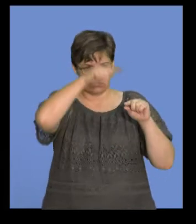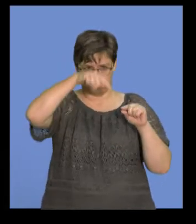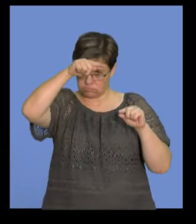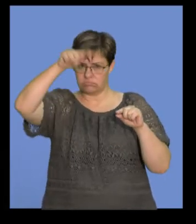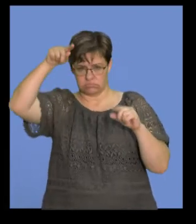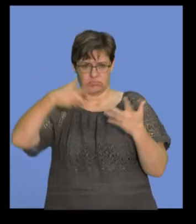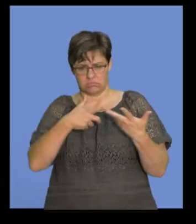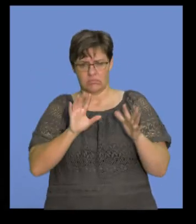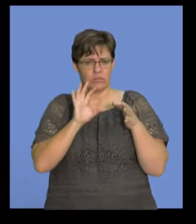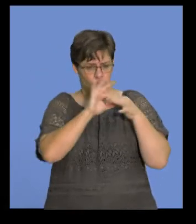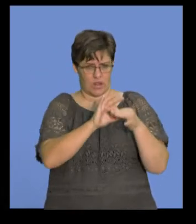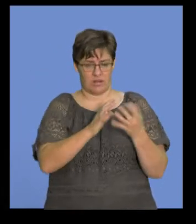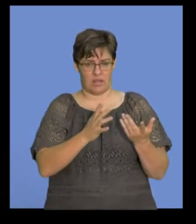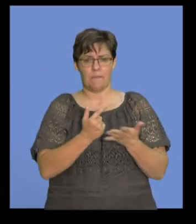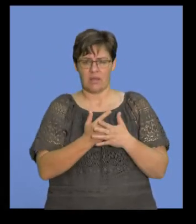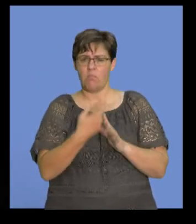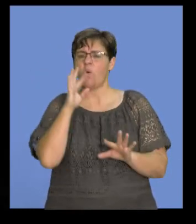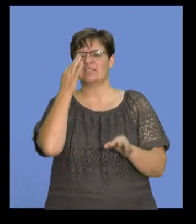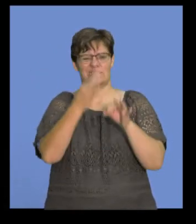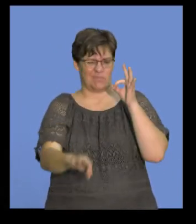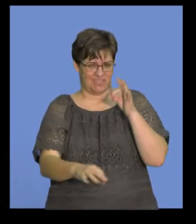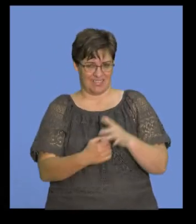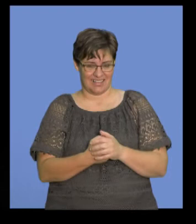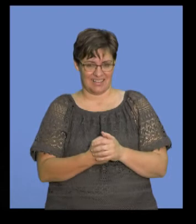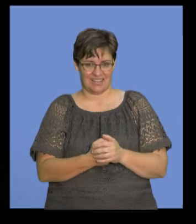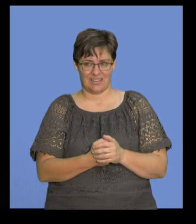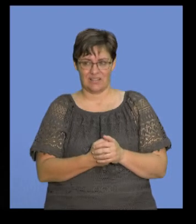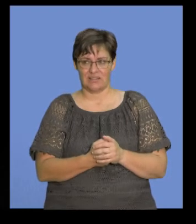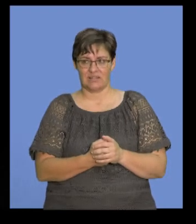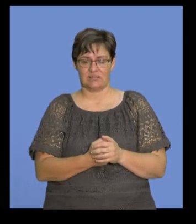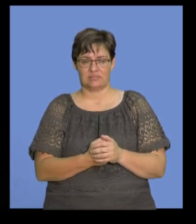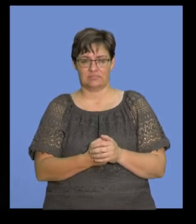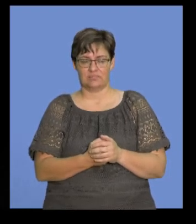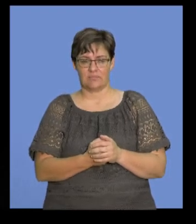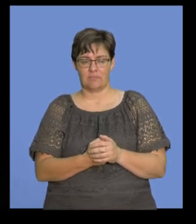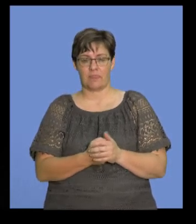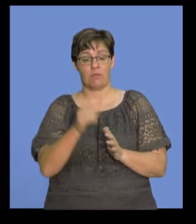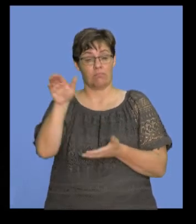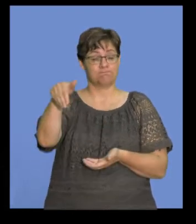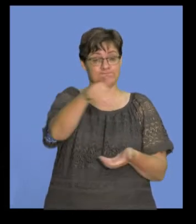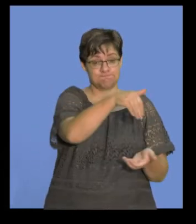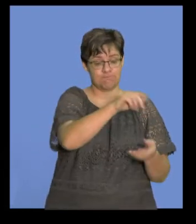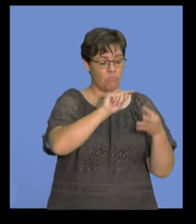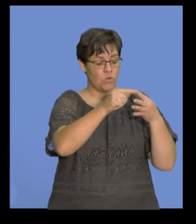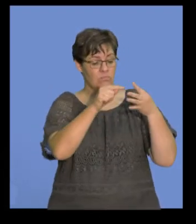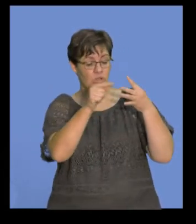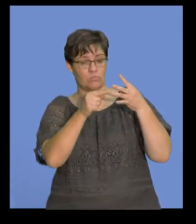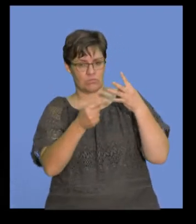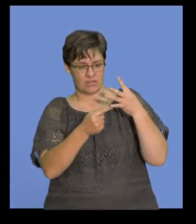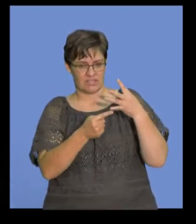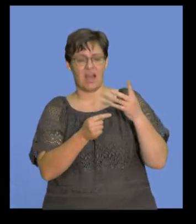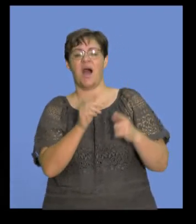all the points. And our graphs are generally a bit more simpler, where the points that have been